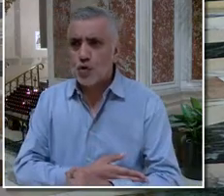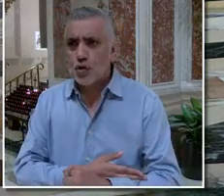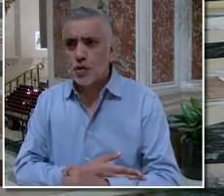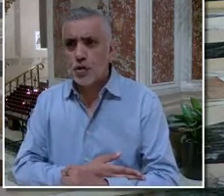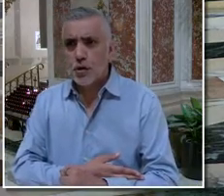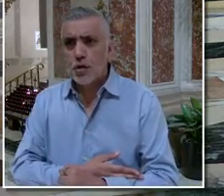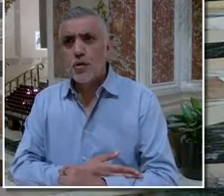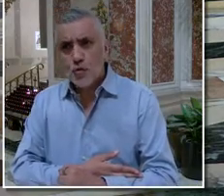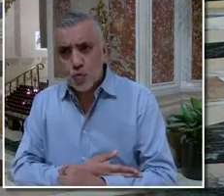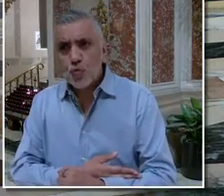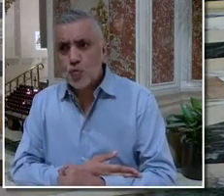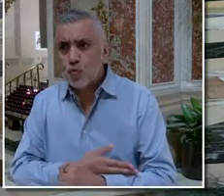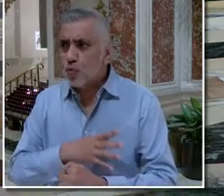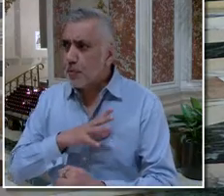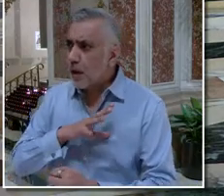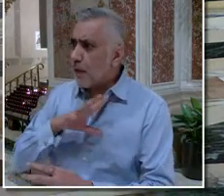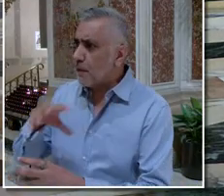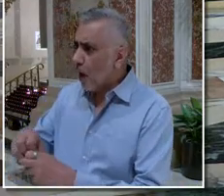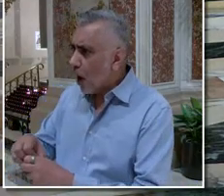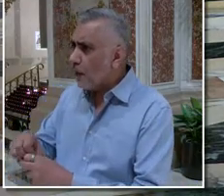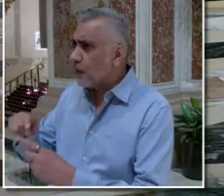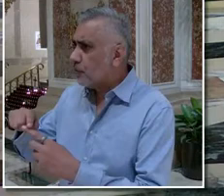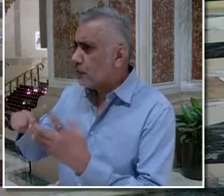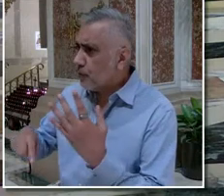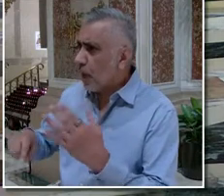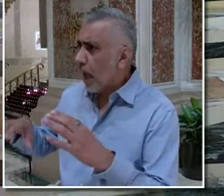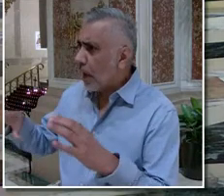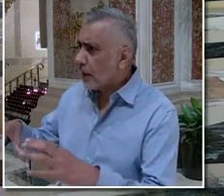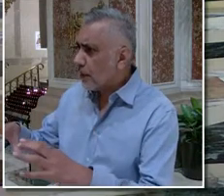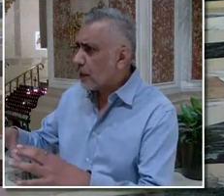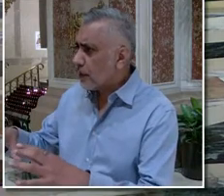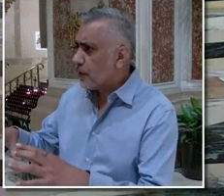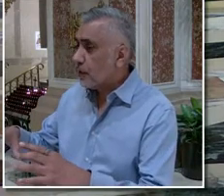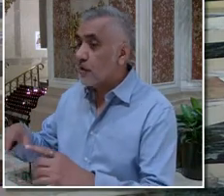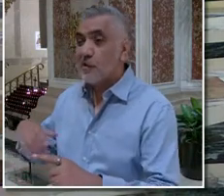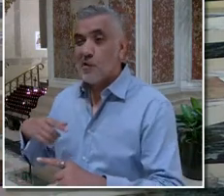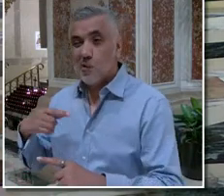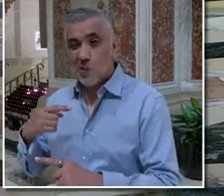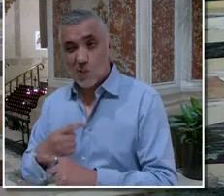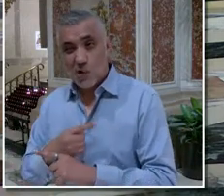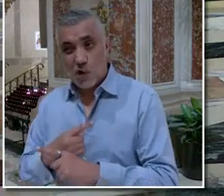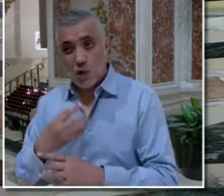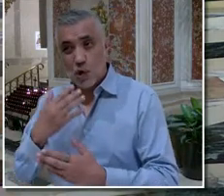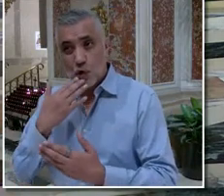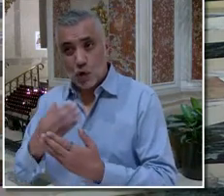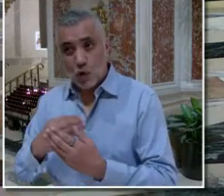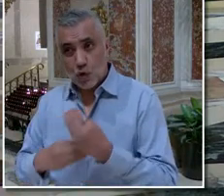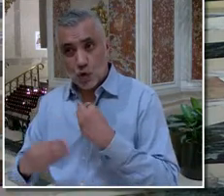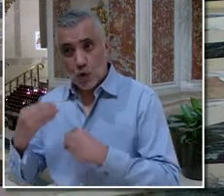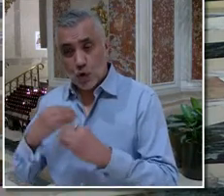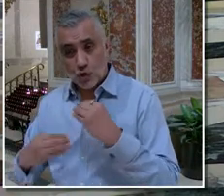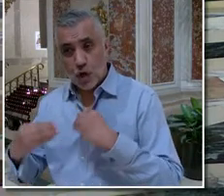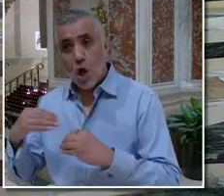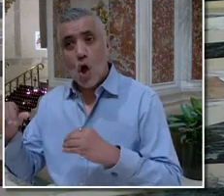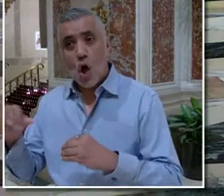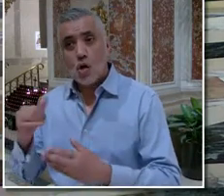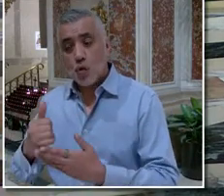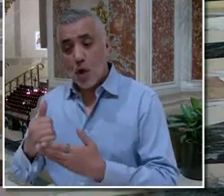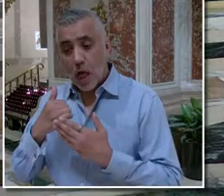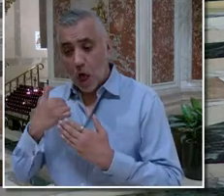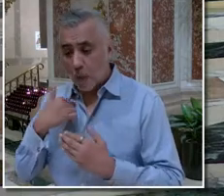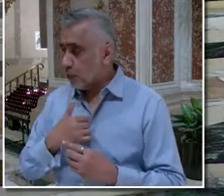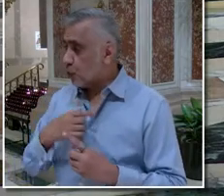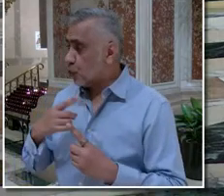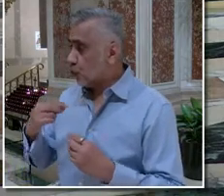to engage in all kinds of activities. Regular good nourishment helps us to perform